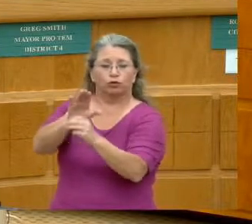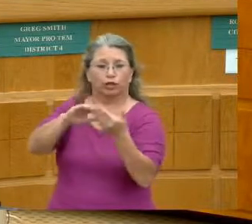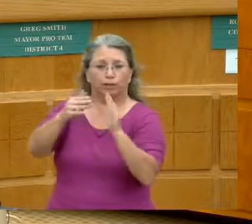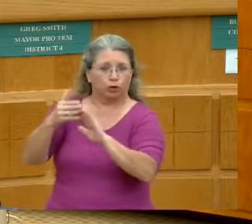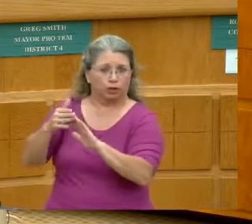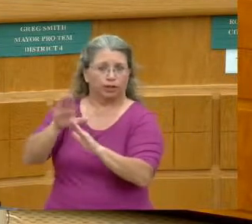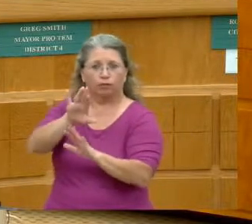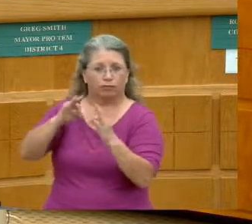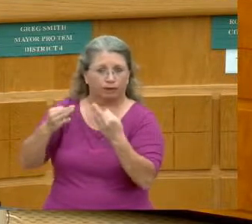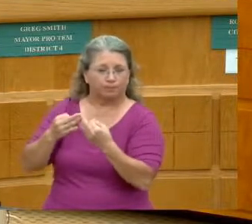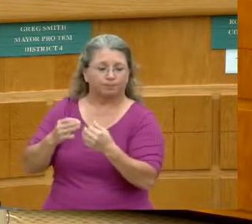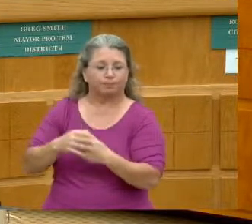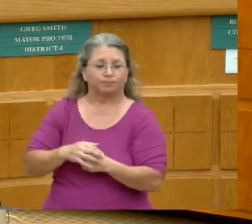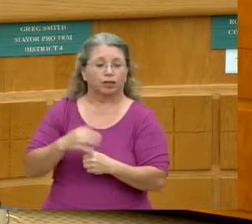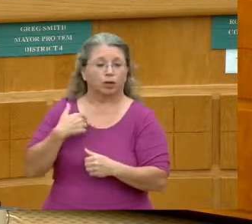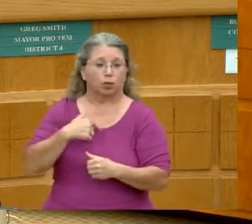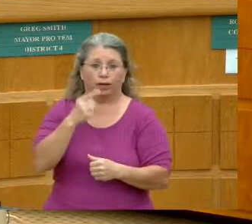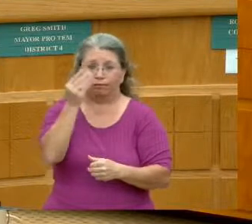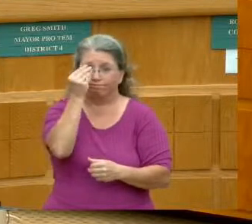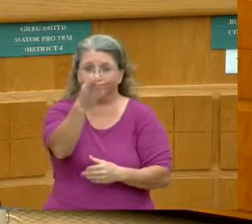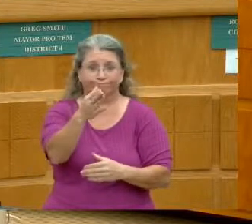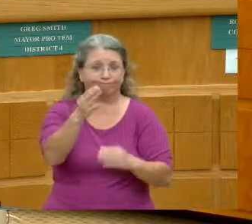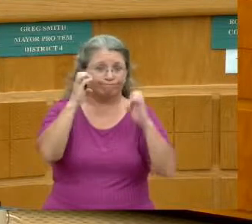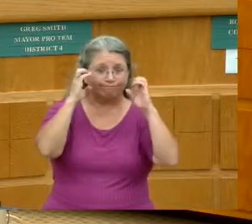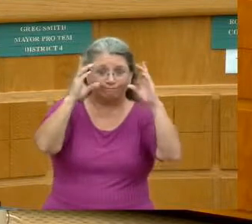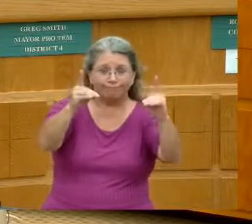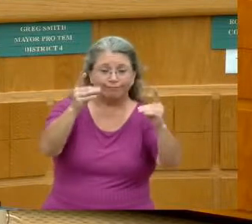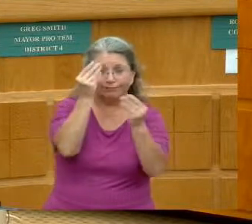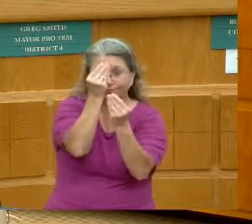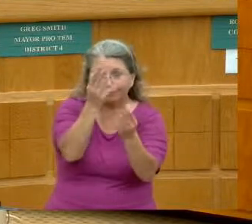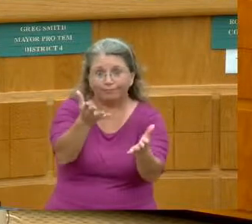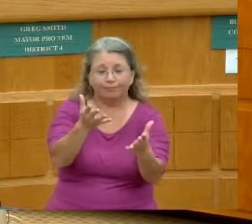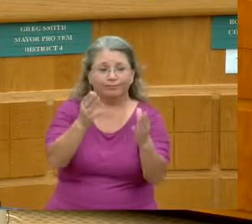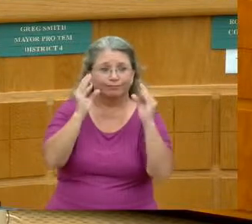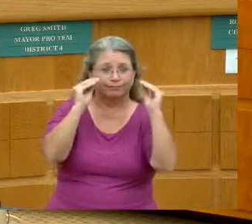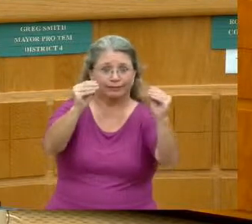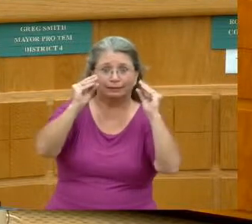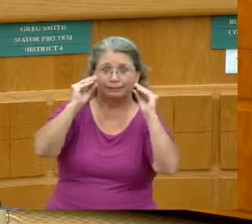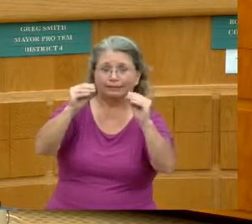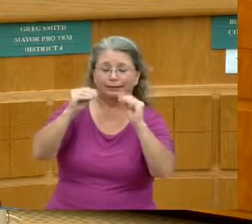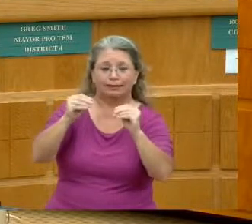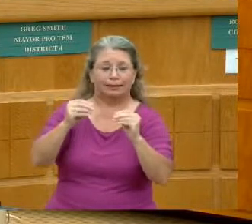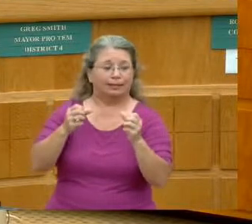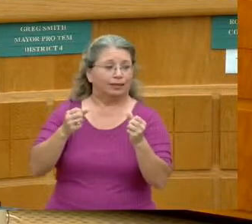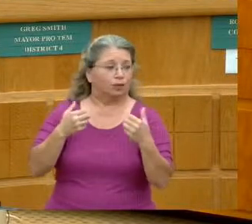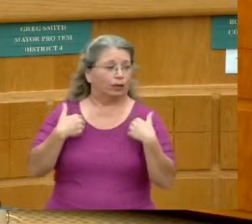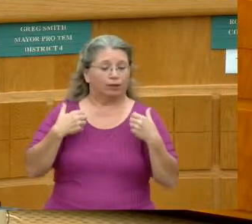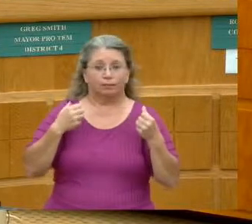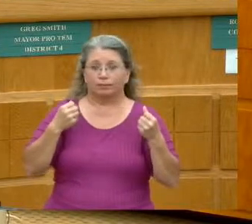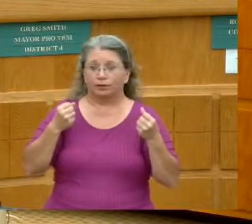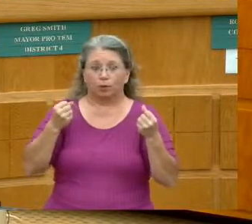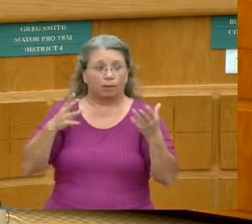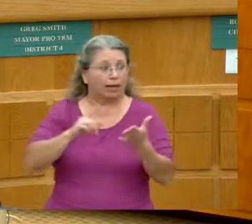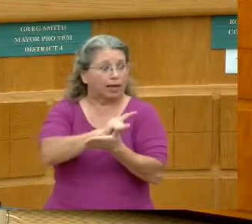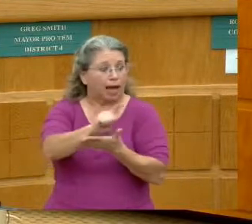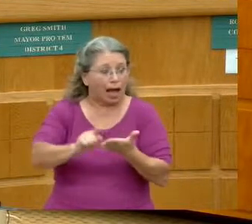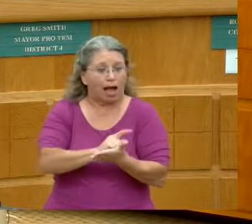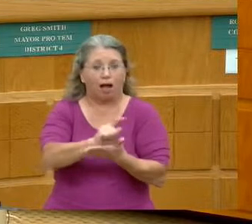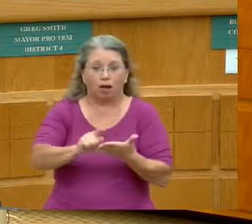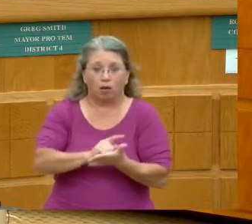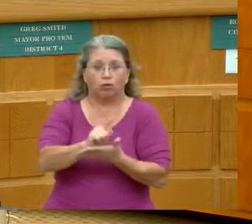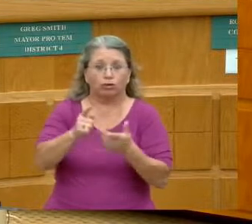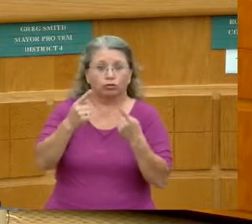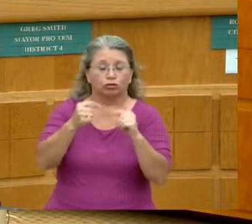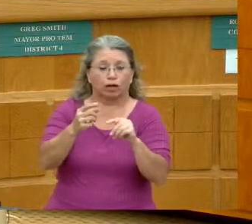of the people. We provide the communication, we provide the information. We spend a lot of hours trying to put all this stuff together so that the public can make